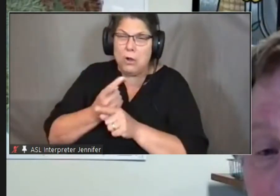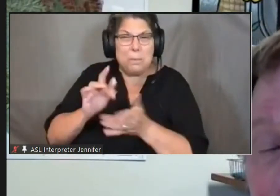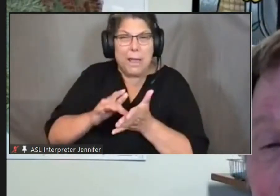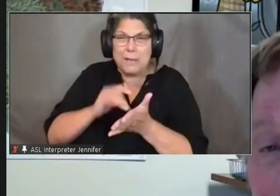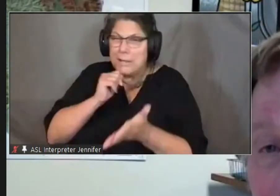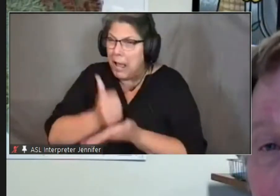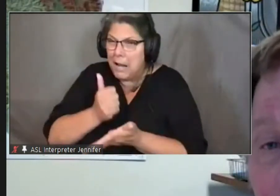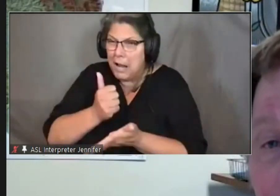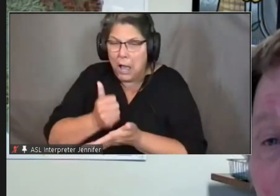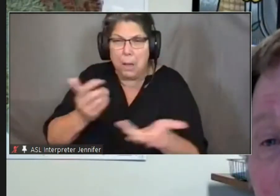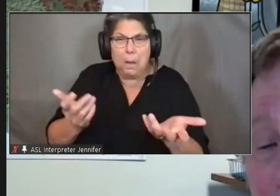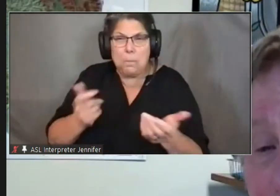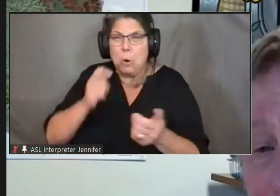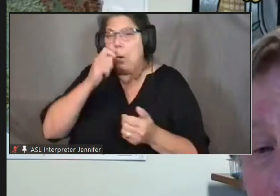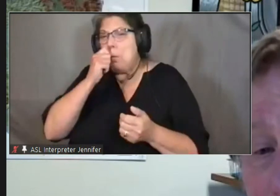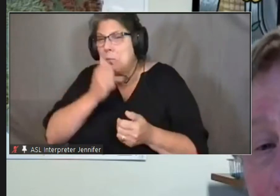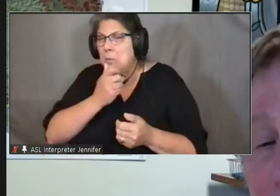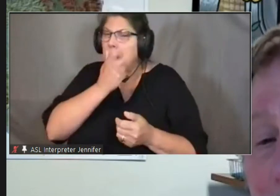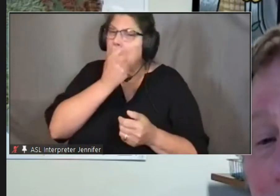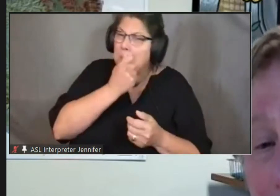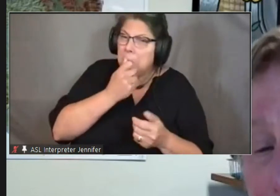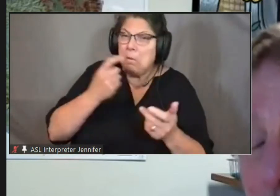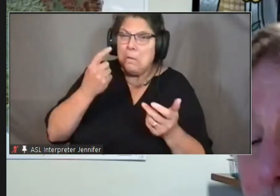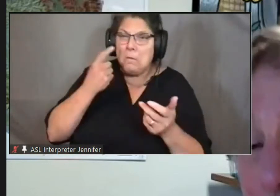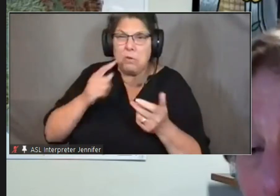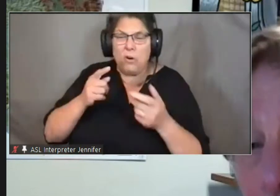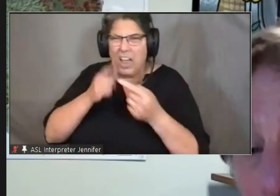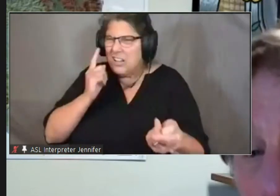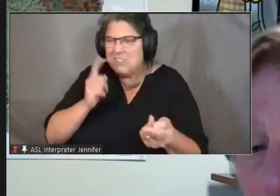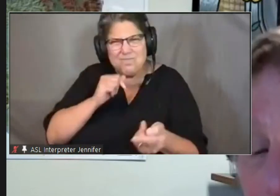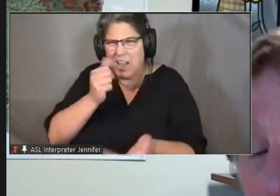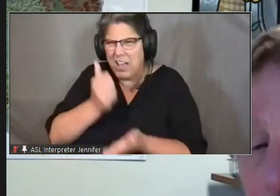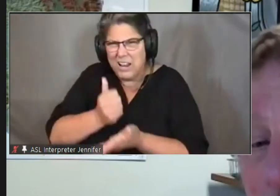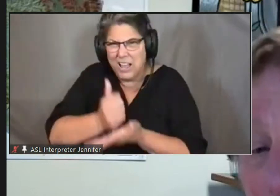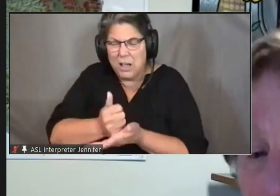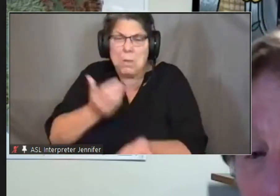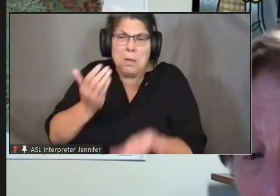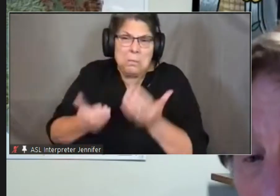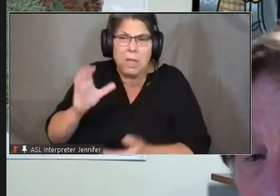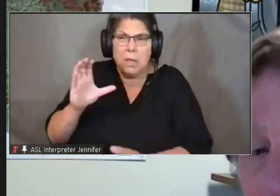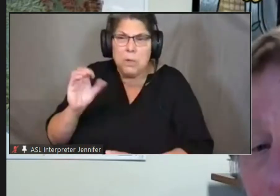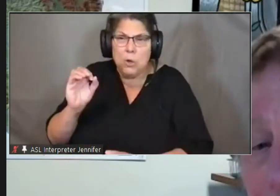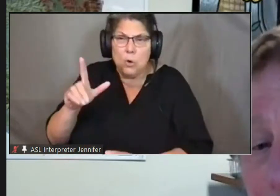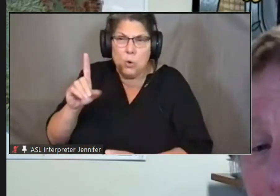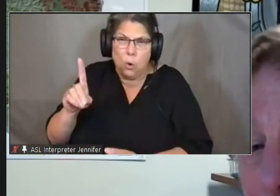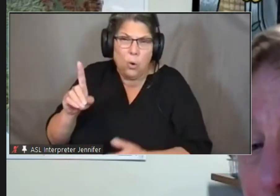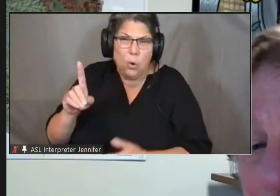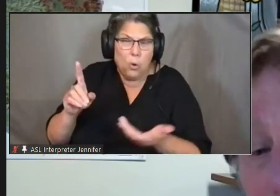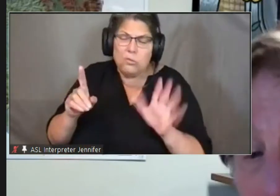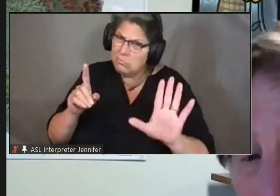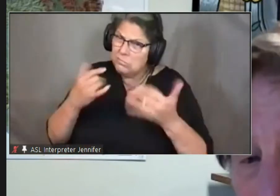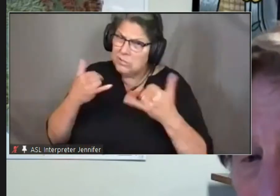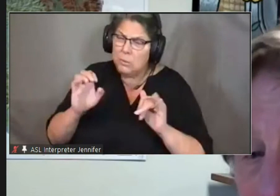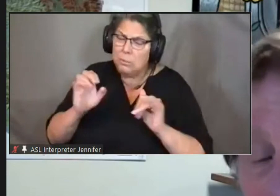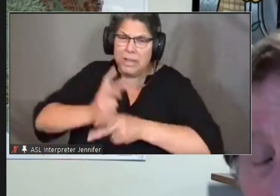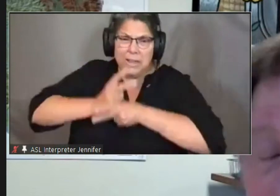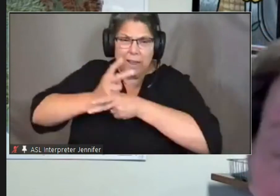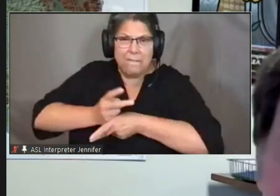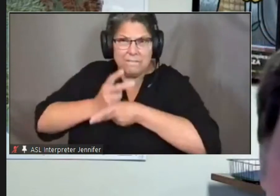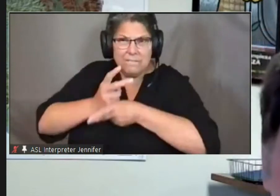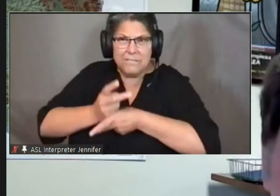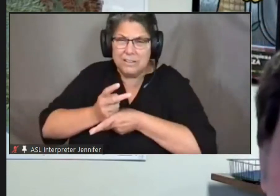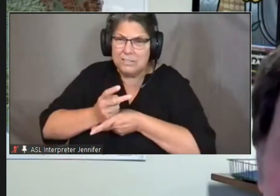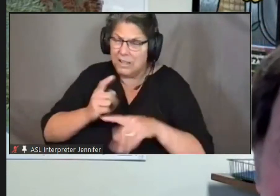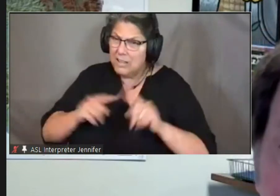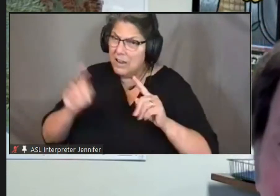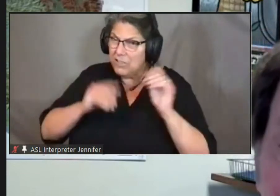nasal spray that they take for their allergies, this could be a cold, and they should be very cautious because it's not like an allergy,